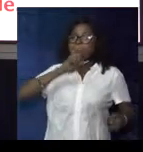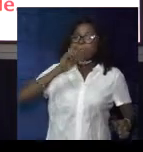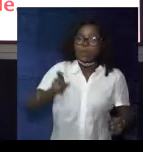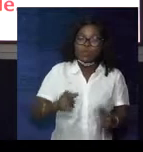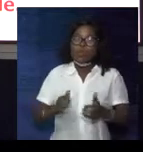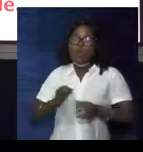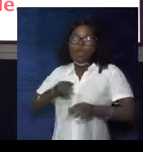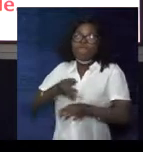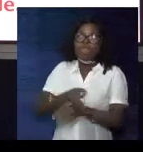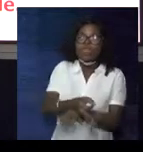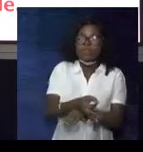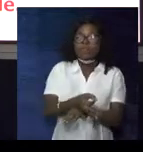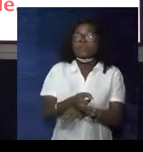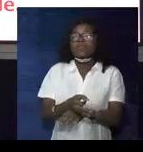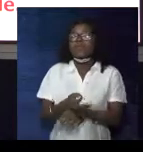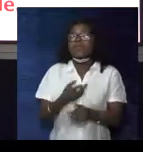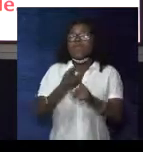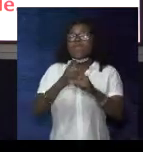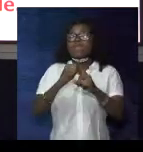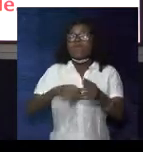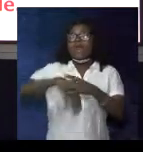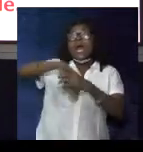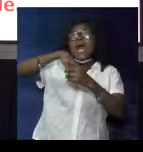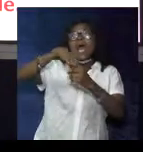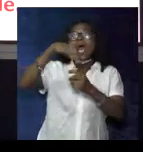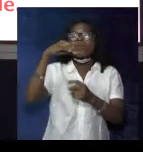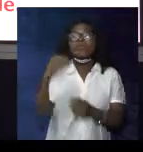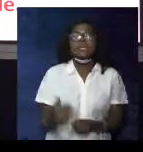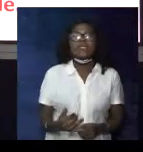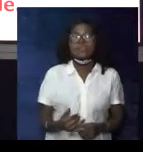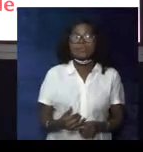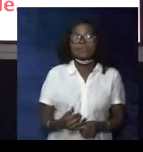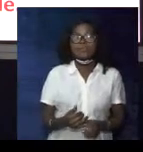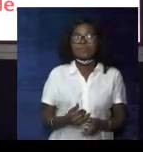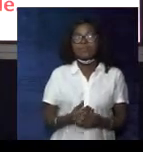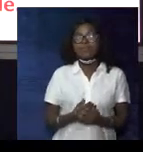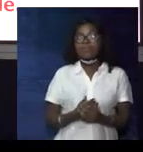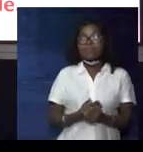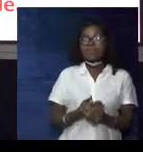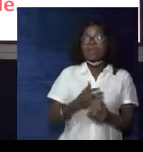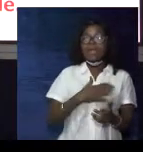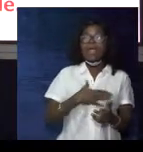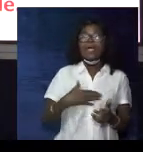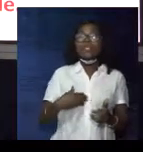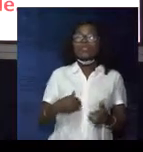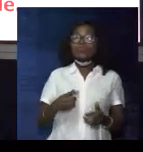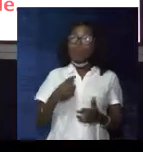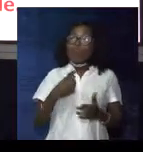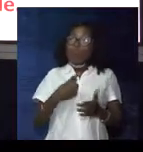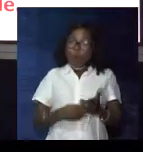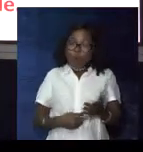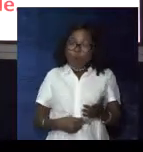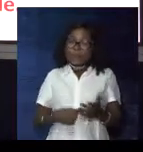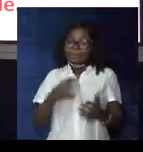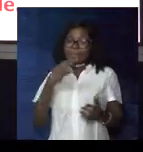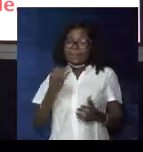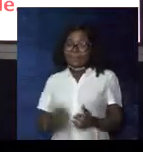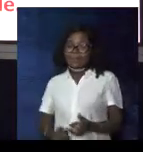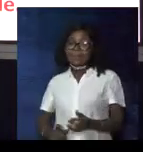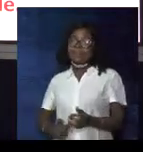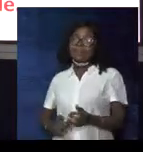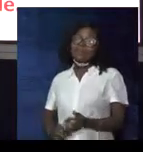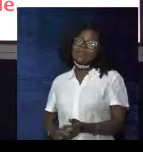of the speaker, the idea of the speaker, or what the speaker thinks is necessary and not what